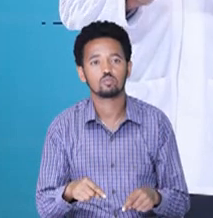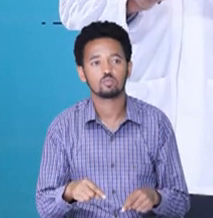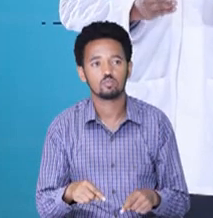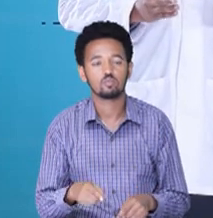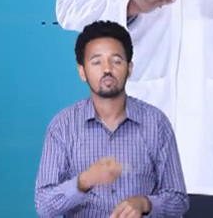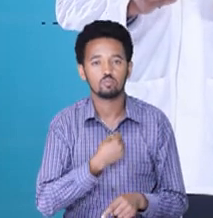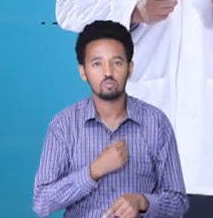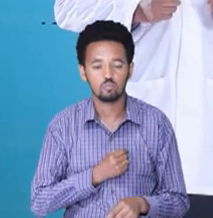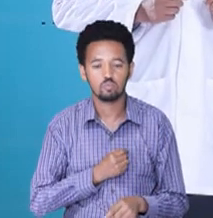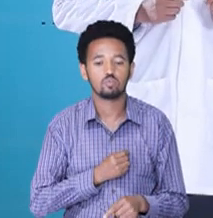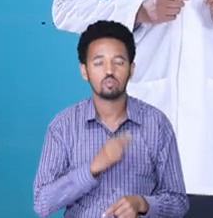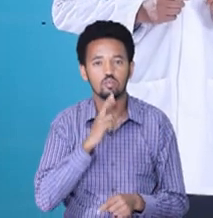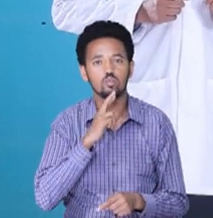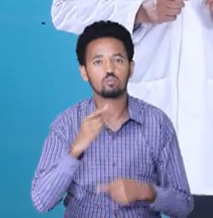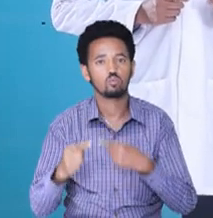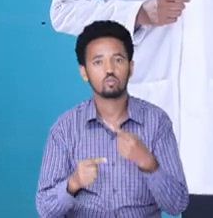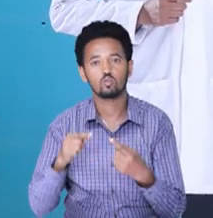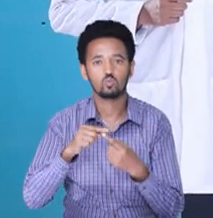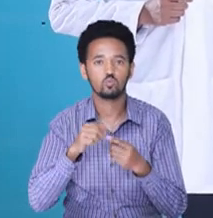we are going to discuss